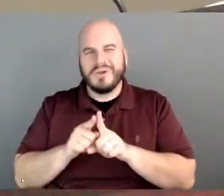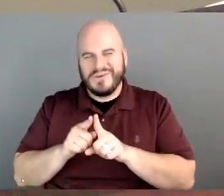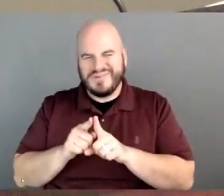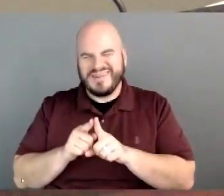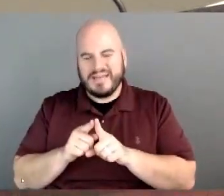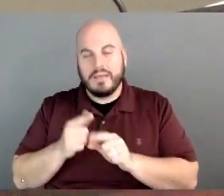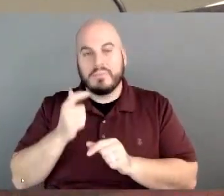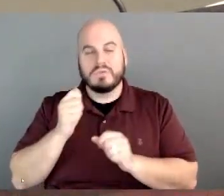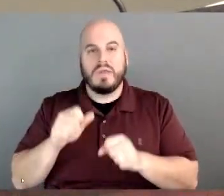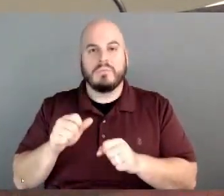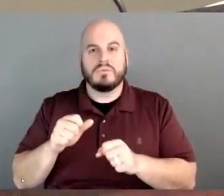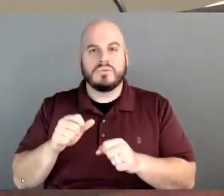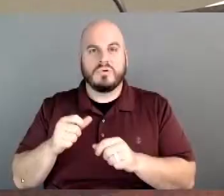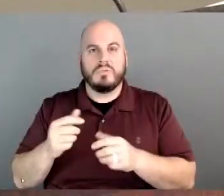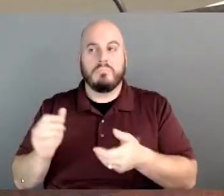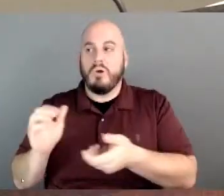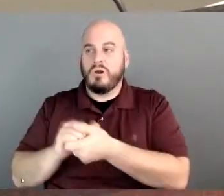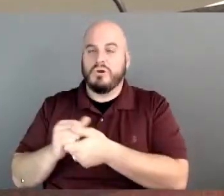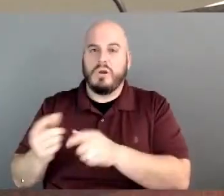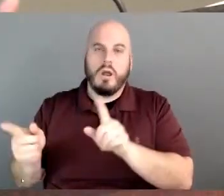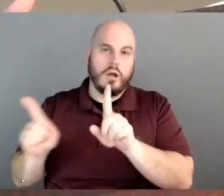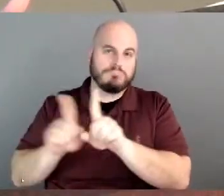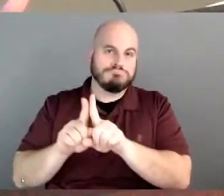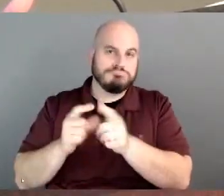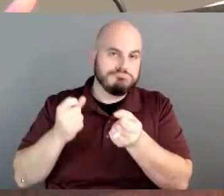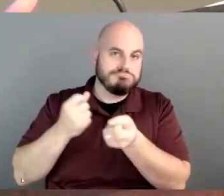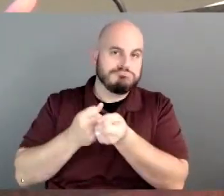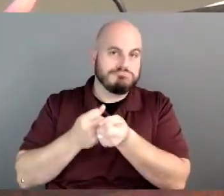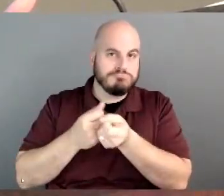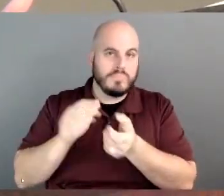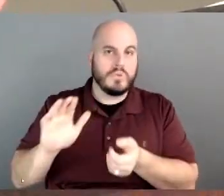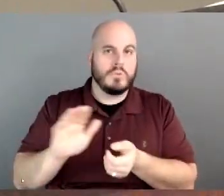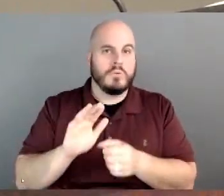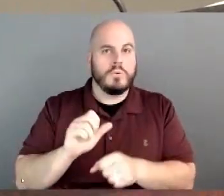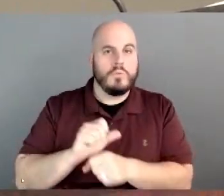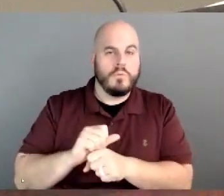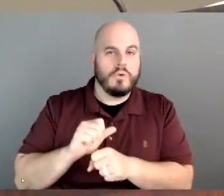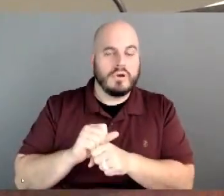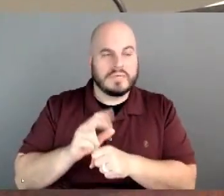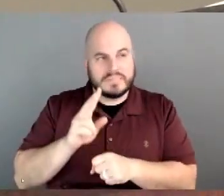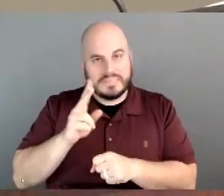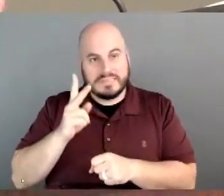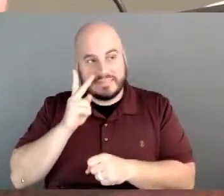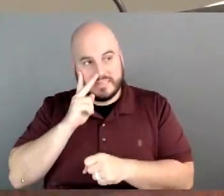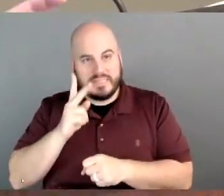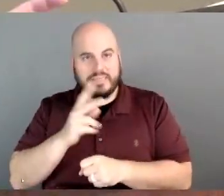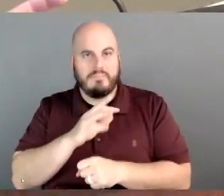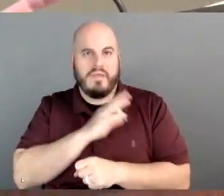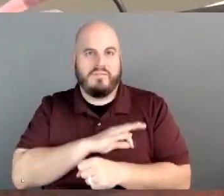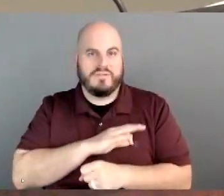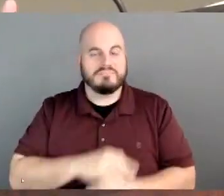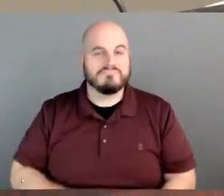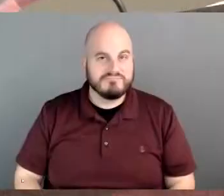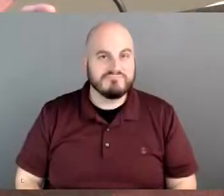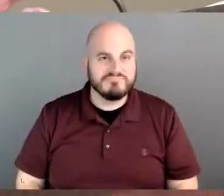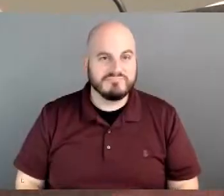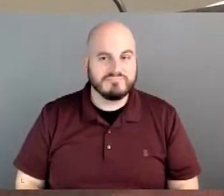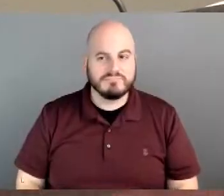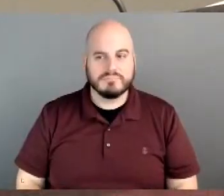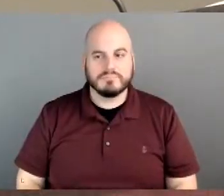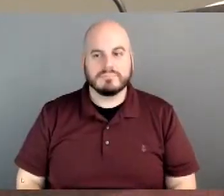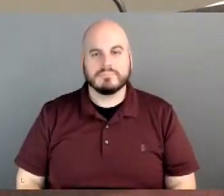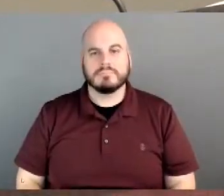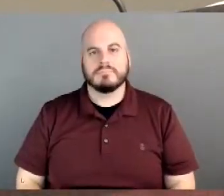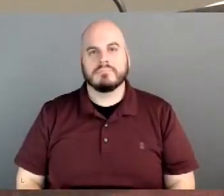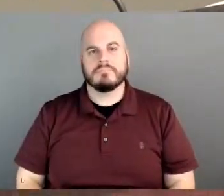partner and come alongside you in the really good work and see a benefit from it. And I love when money can be spent